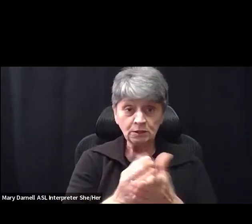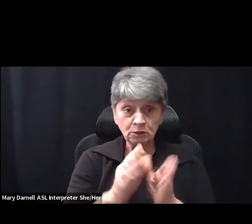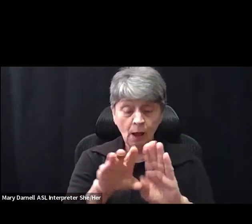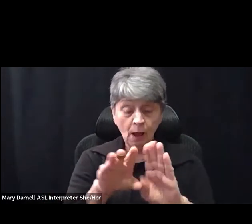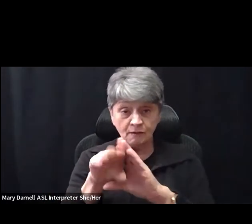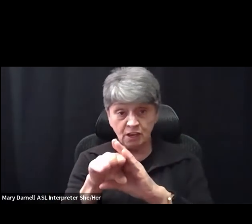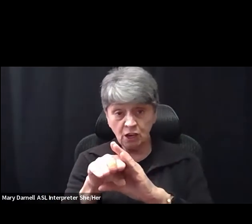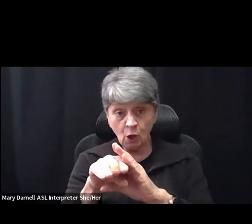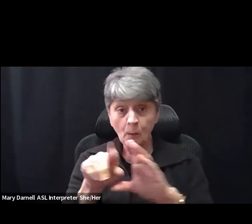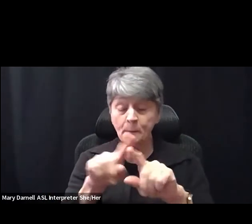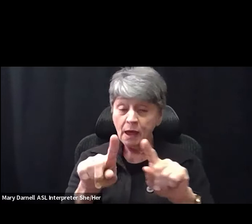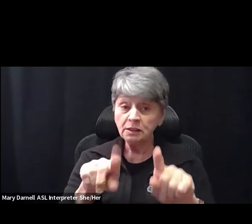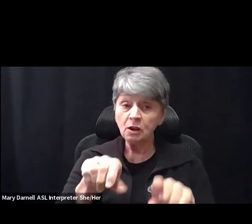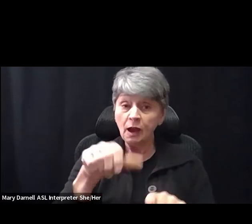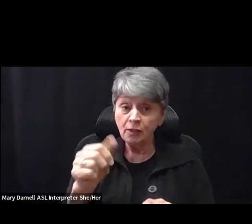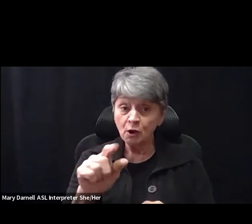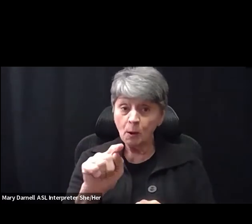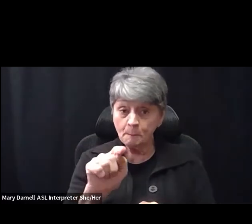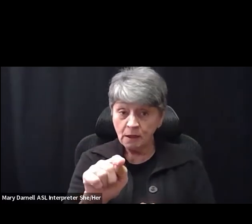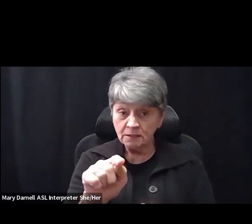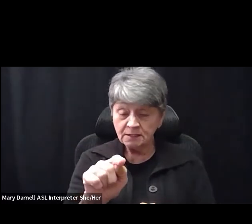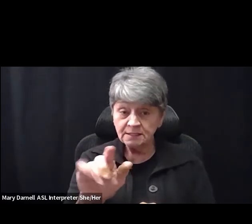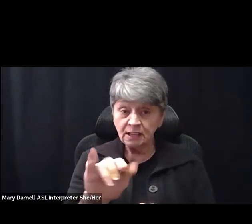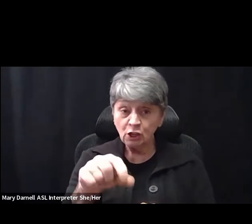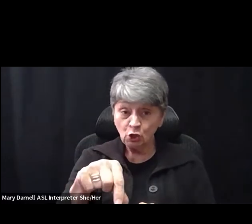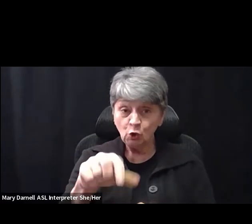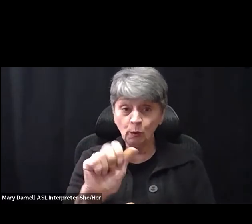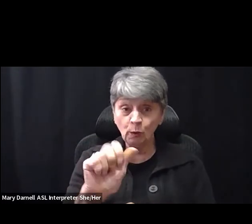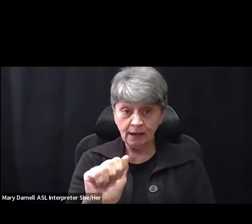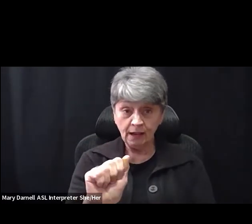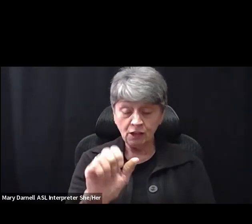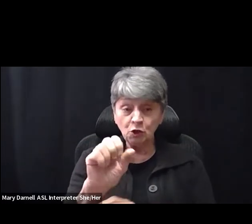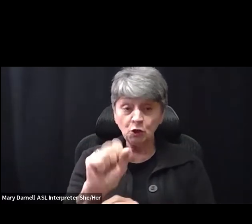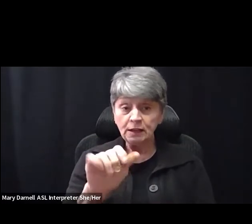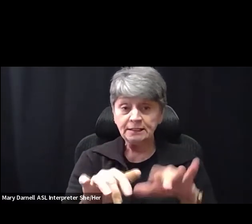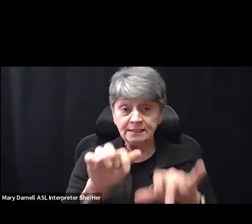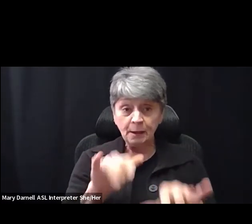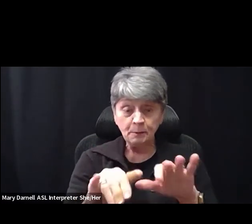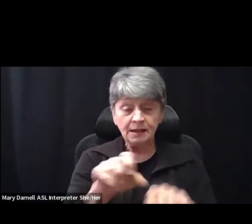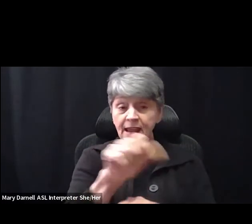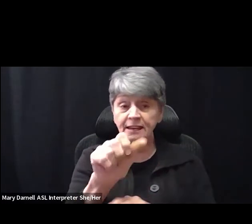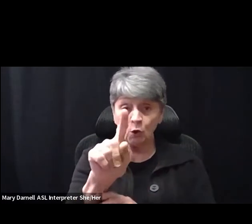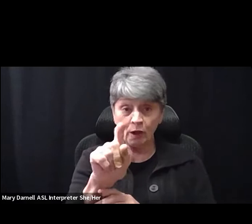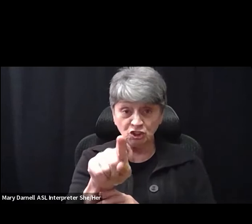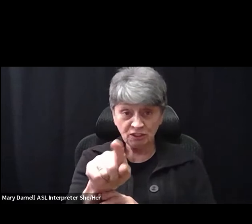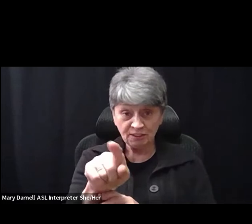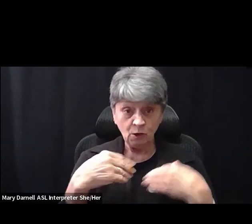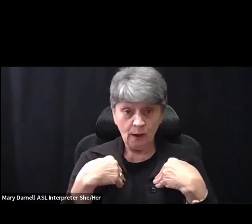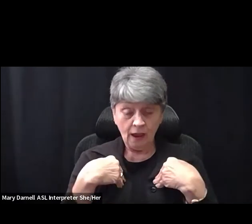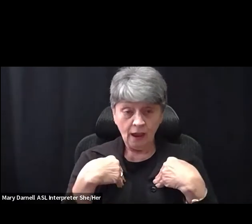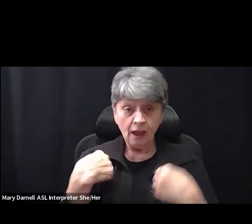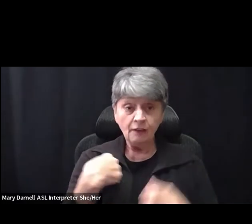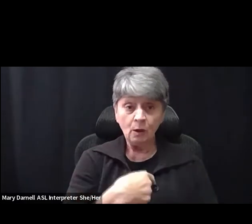button that says Q&A. And you can go ahead and type any questions that you have in there. We will answer